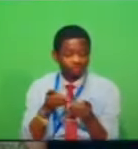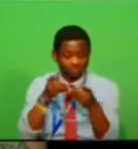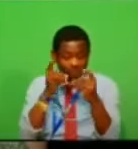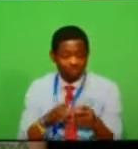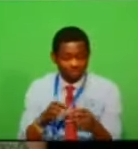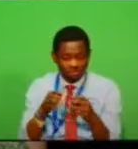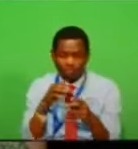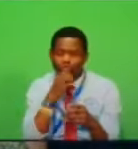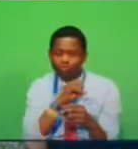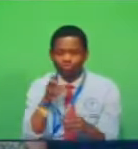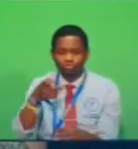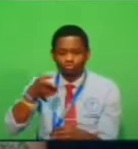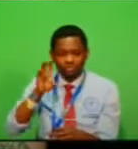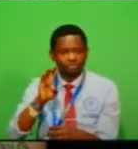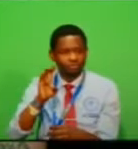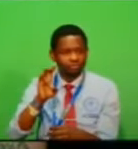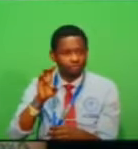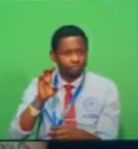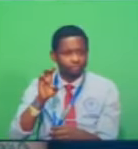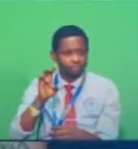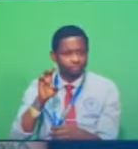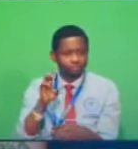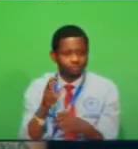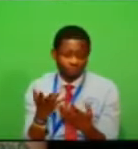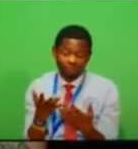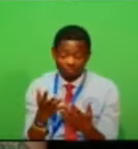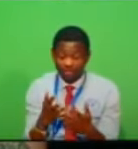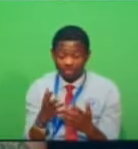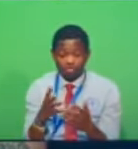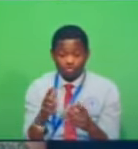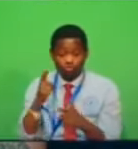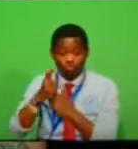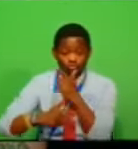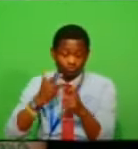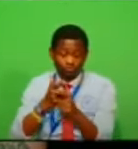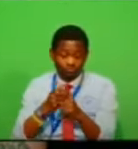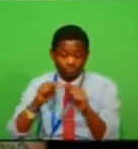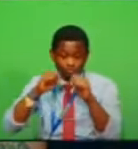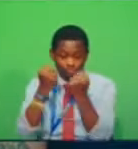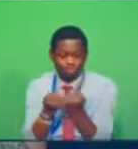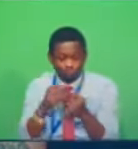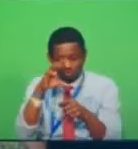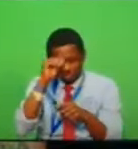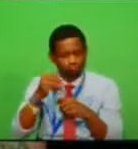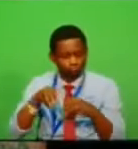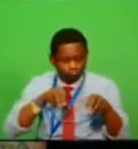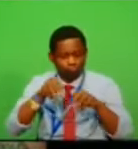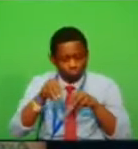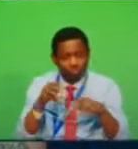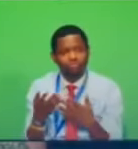And there, I was managing a global team of men, right? And it was, you know, I had to be able